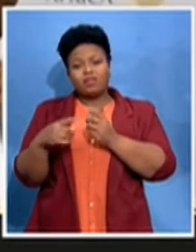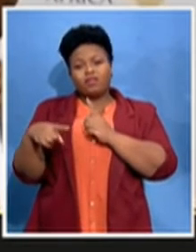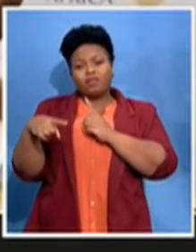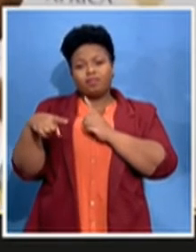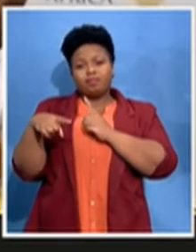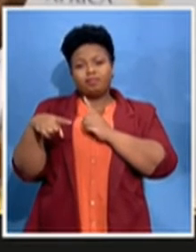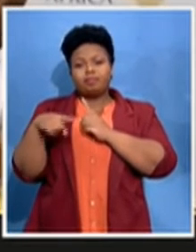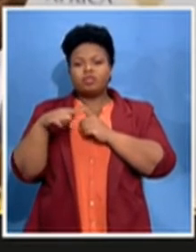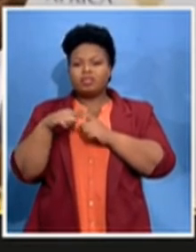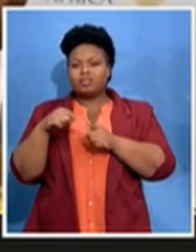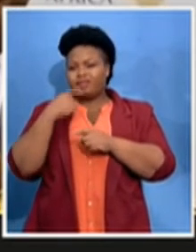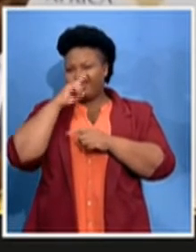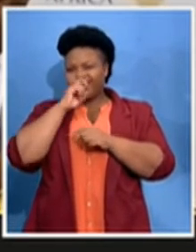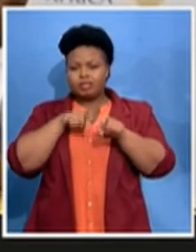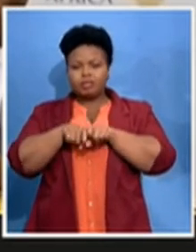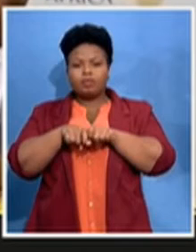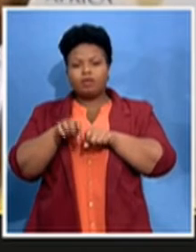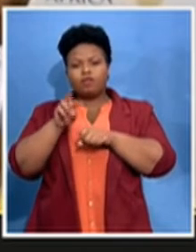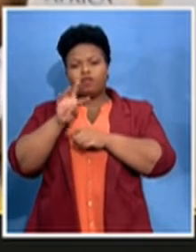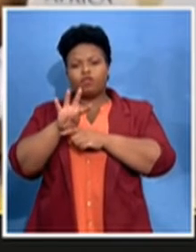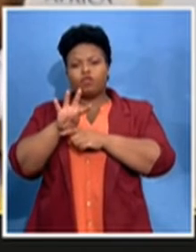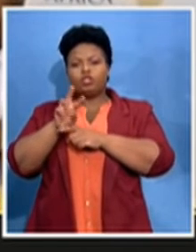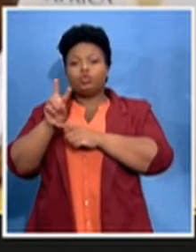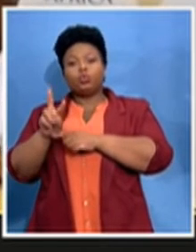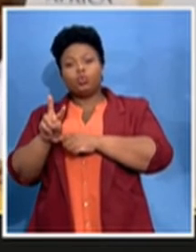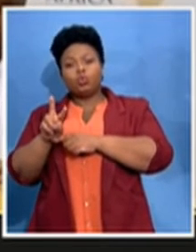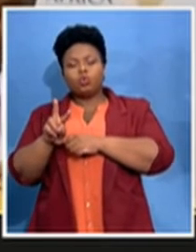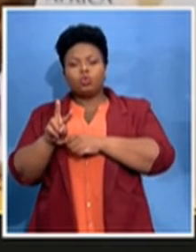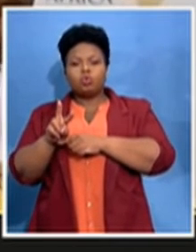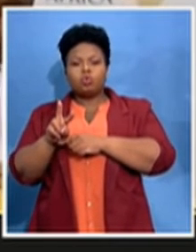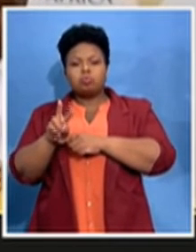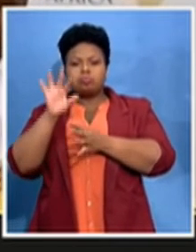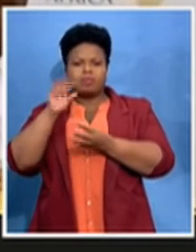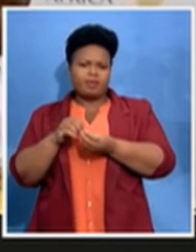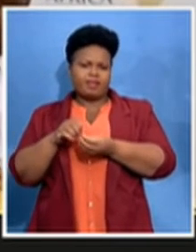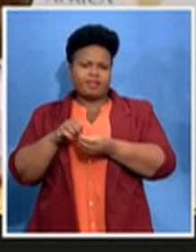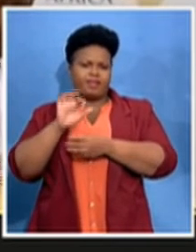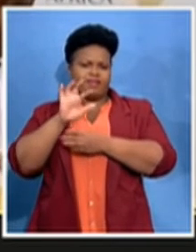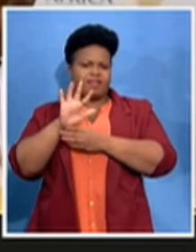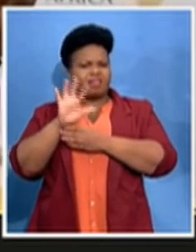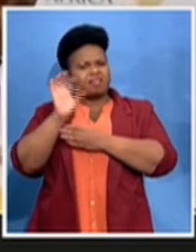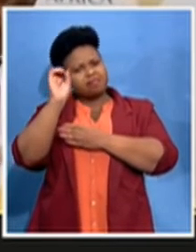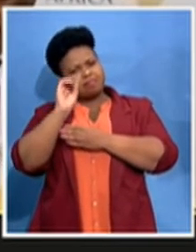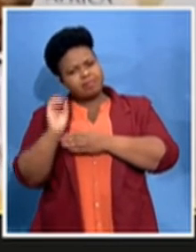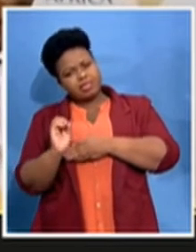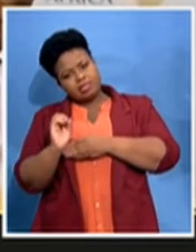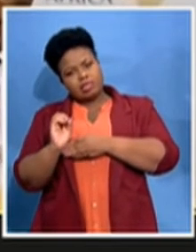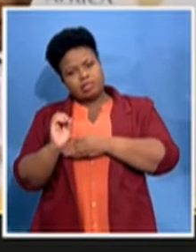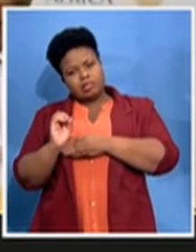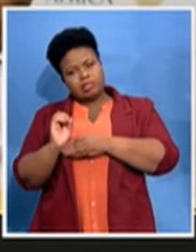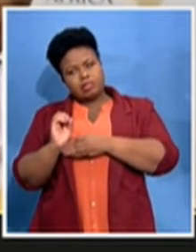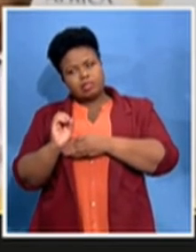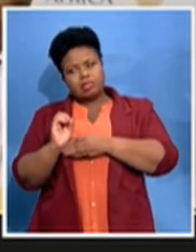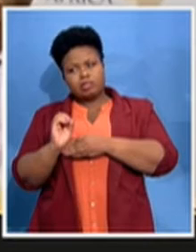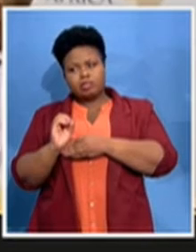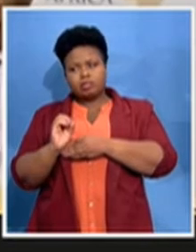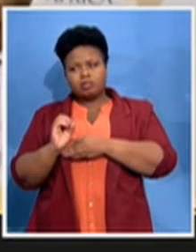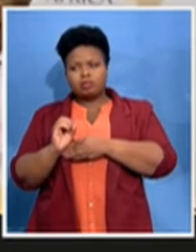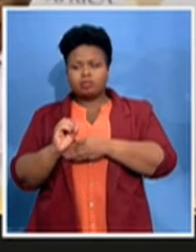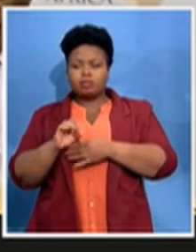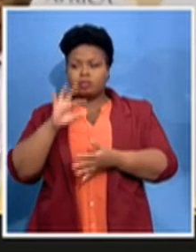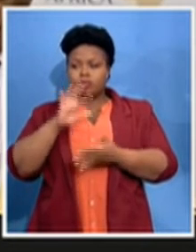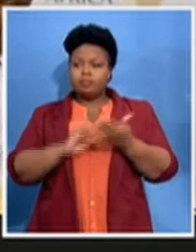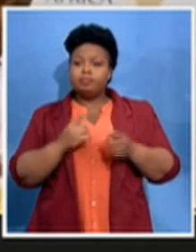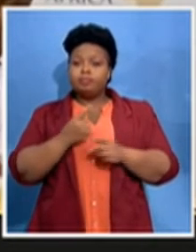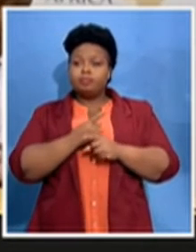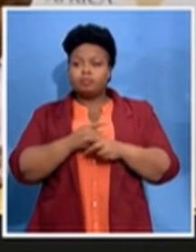which is still a lot of cases going out there. As we announced last time, we as the Africa